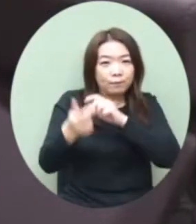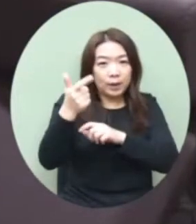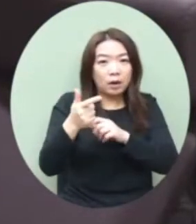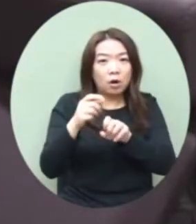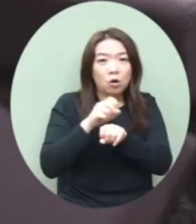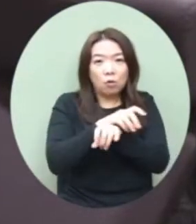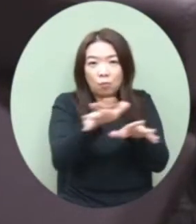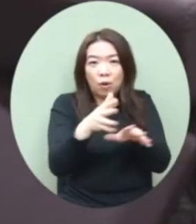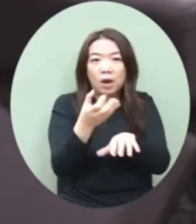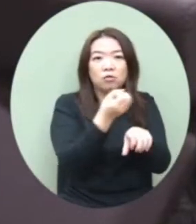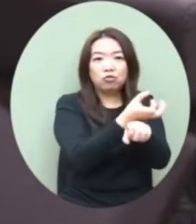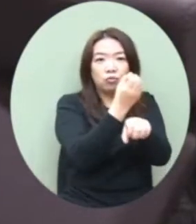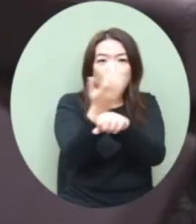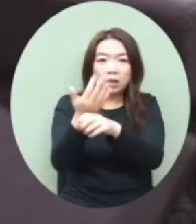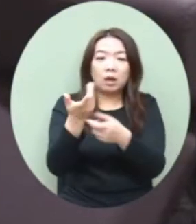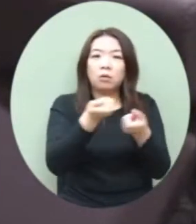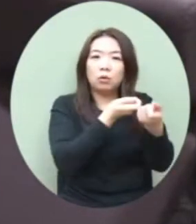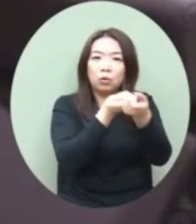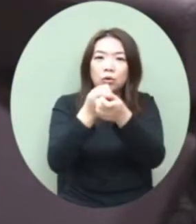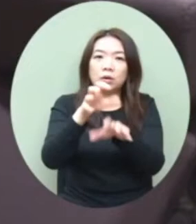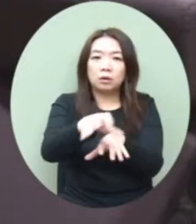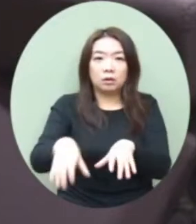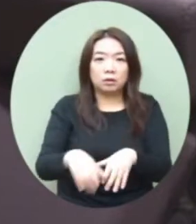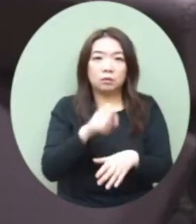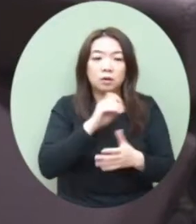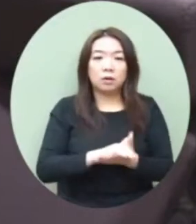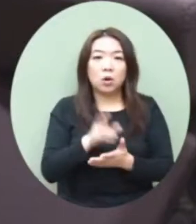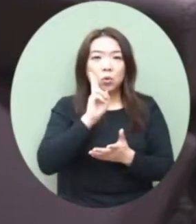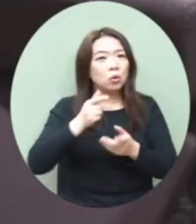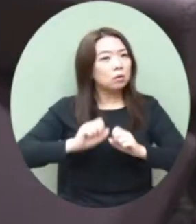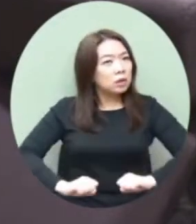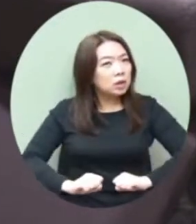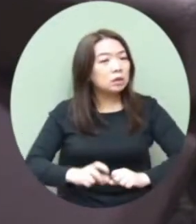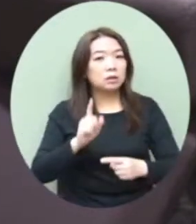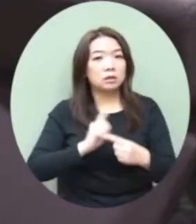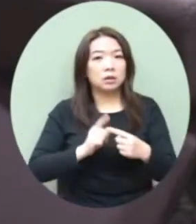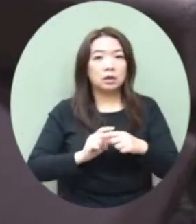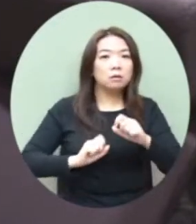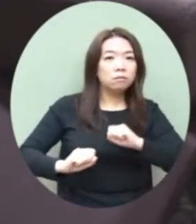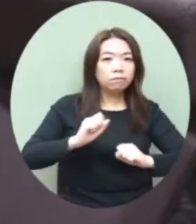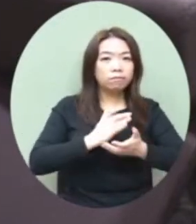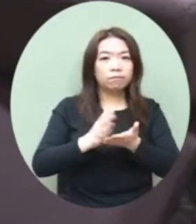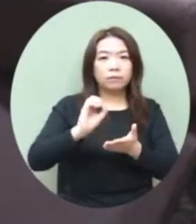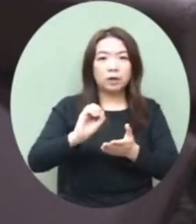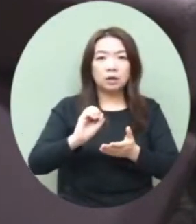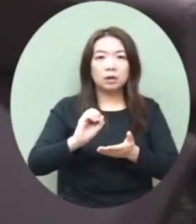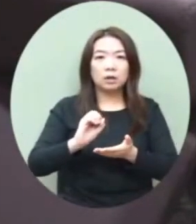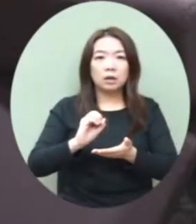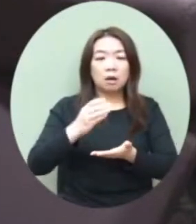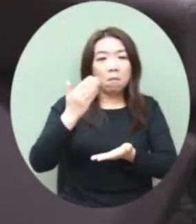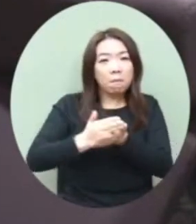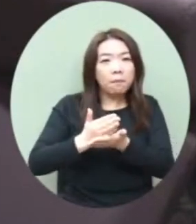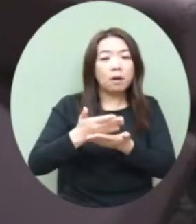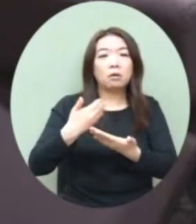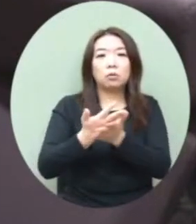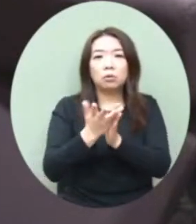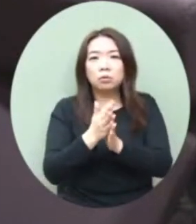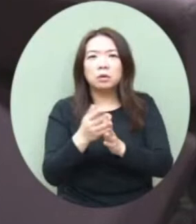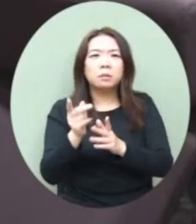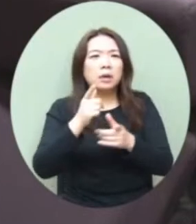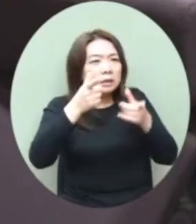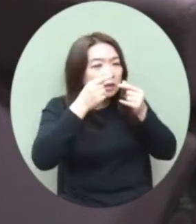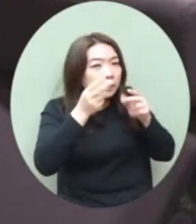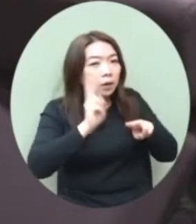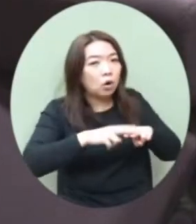instance, for Kwaichung Estate, within a few days, the virus has spread to Chunwan and